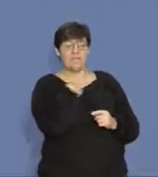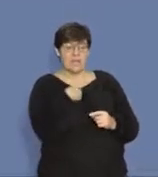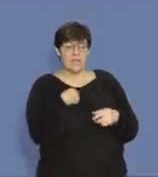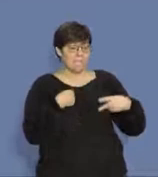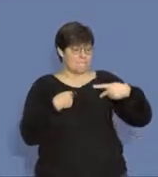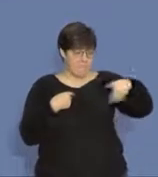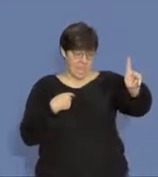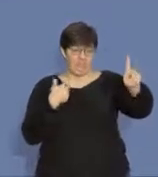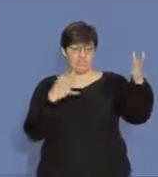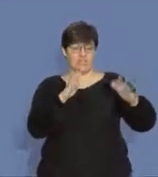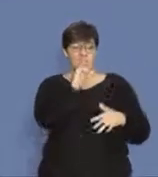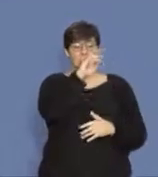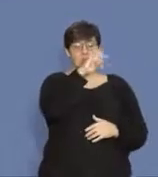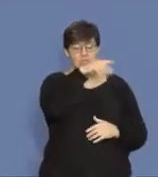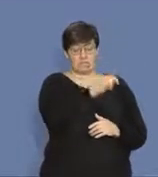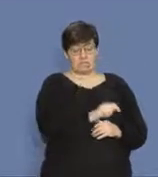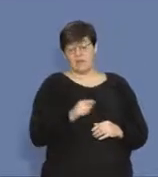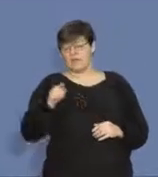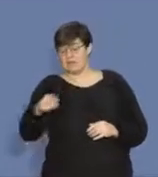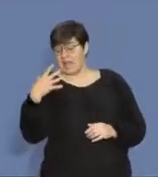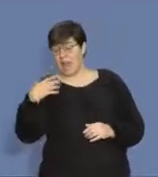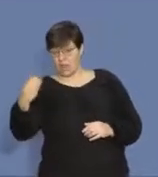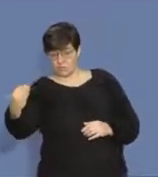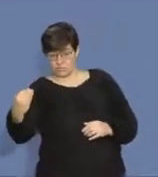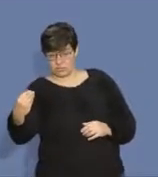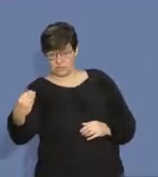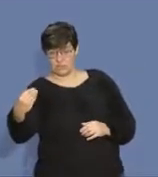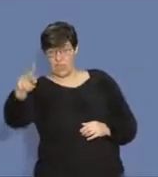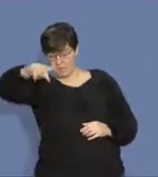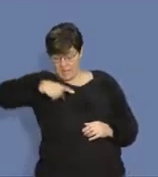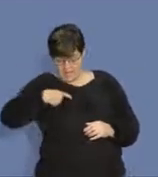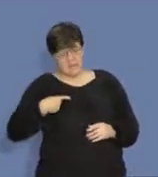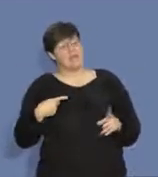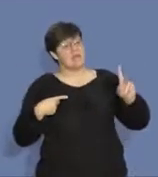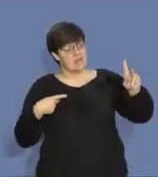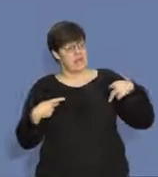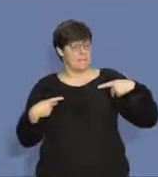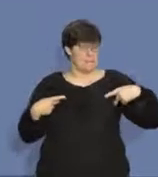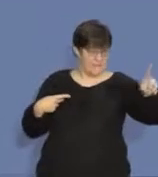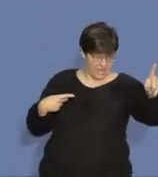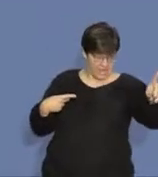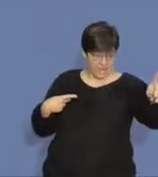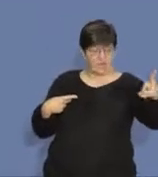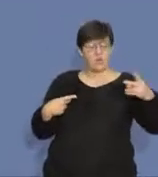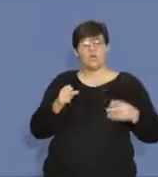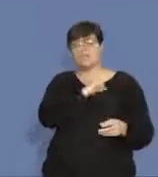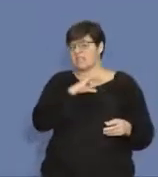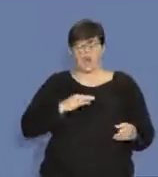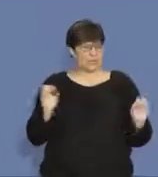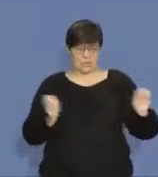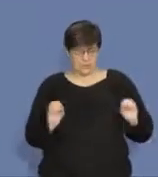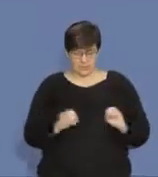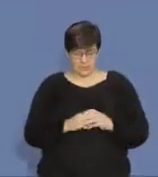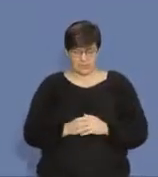the cash and credit sales was my output, this is input. Wages paid to staff, I know, is not